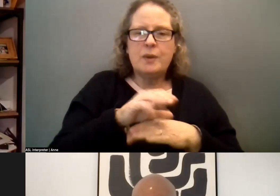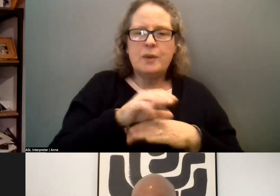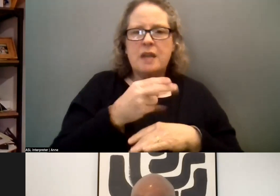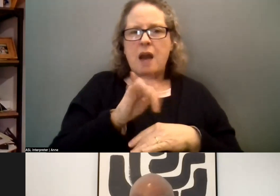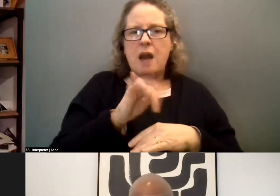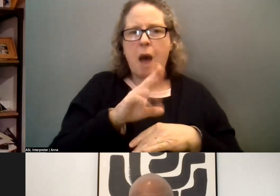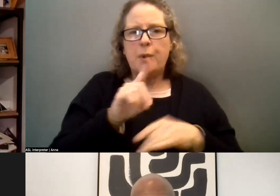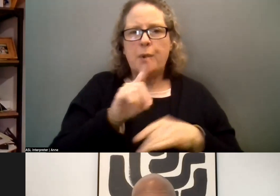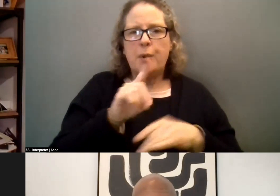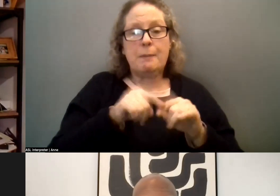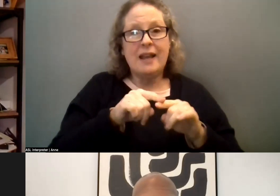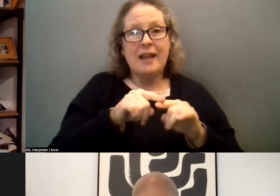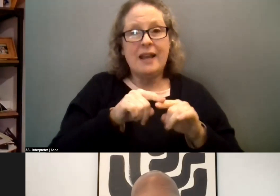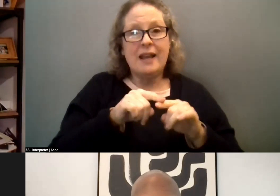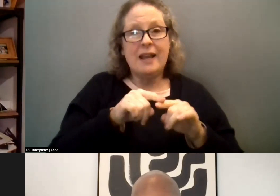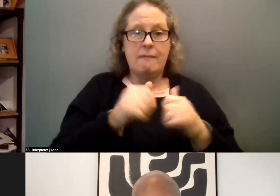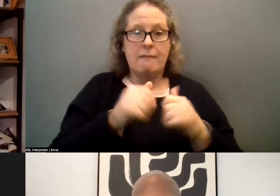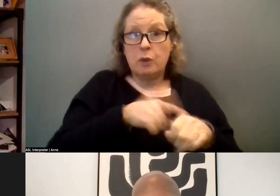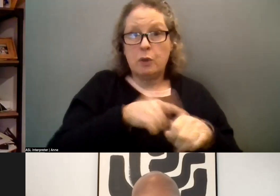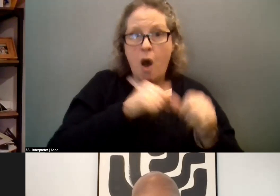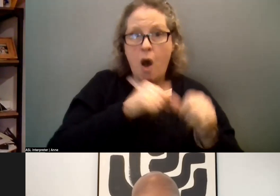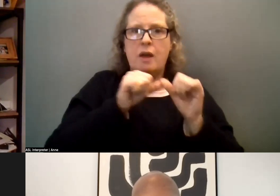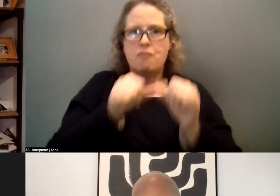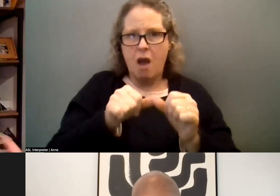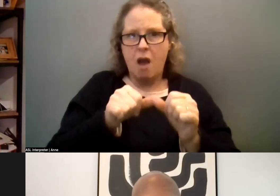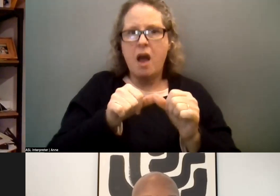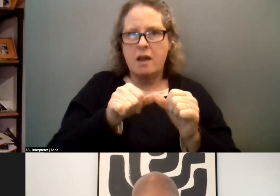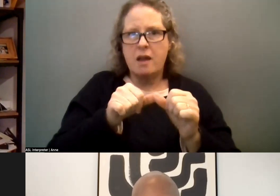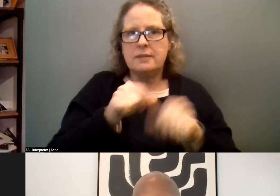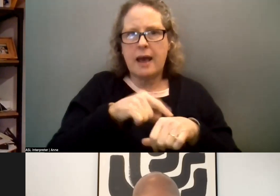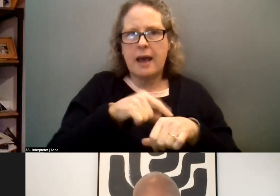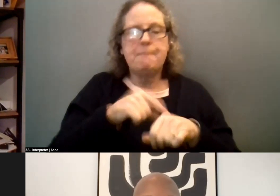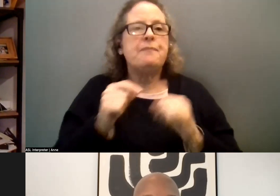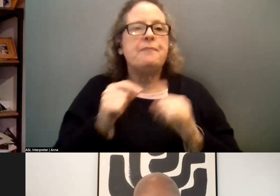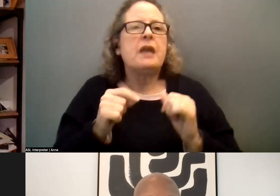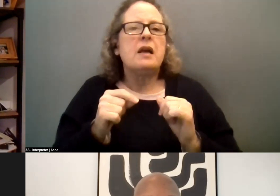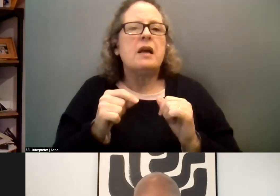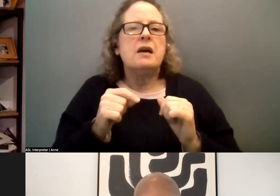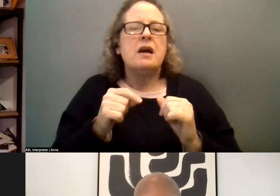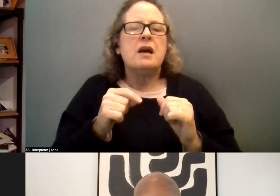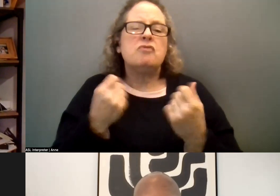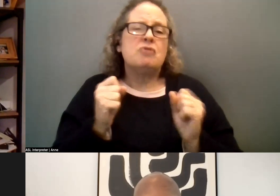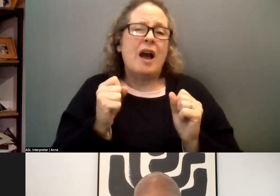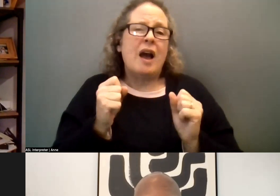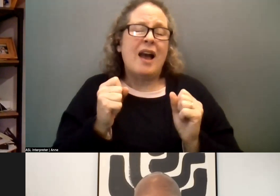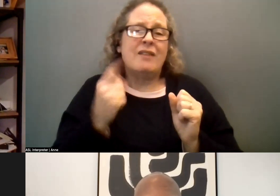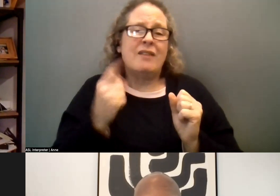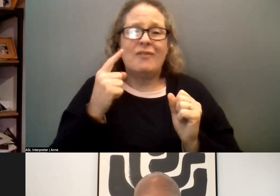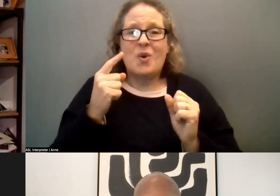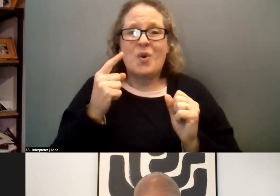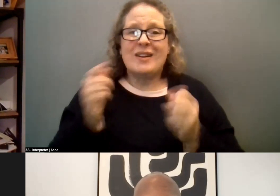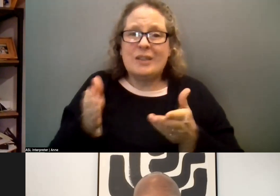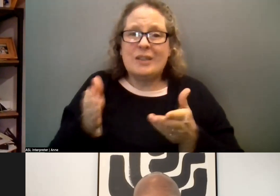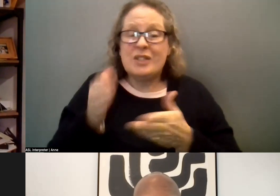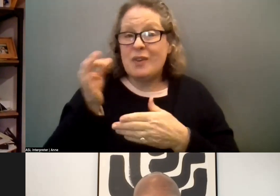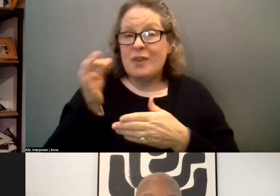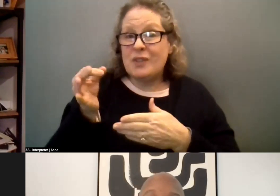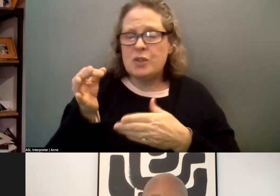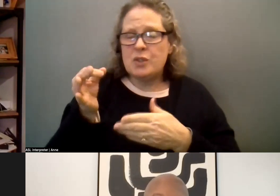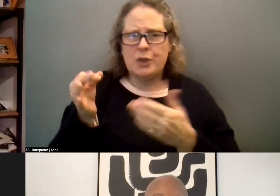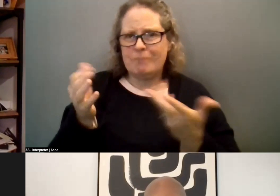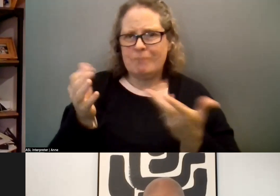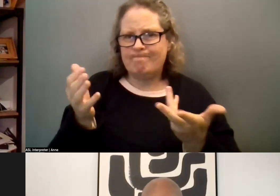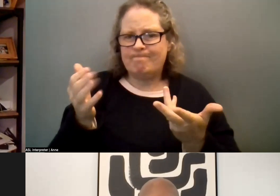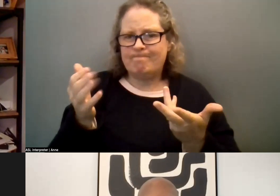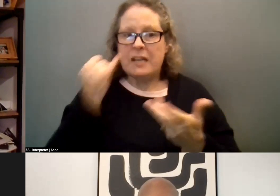think maybe discounting in the future for whatever reason it may be, what would happen if we move that discount earlier in the sales